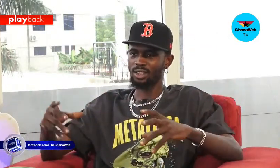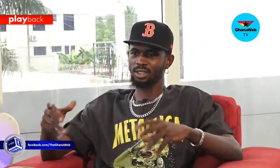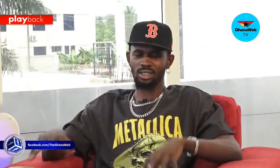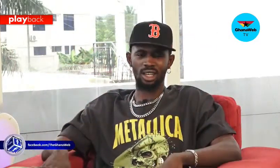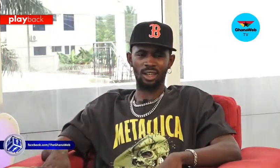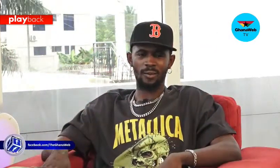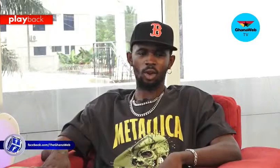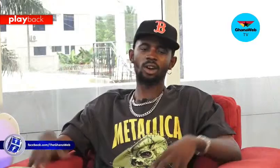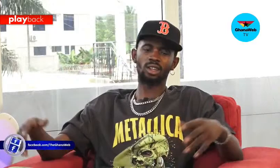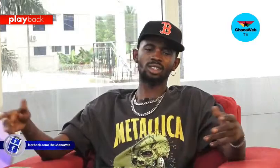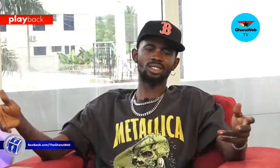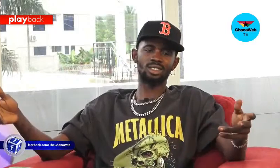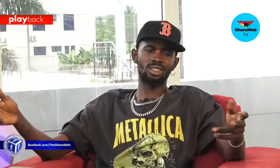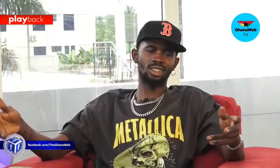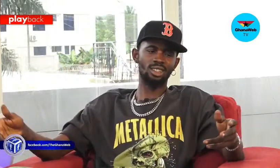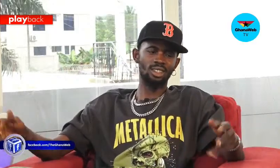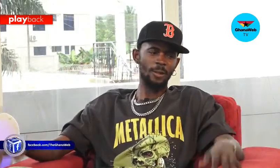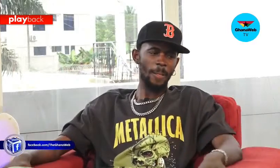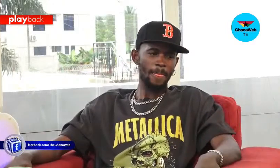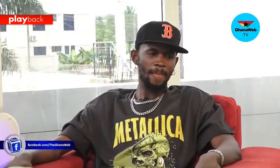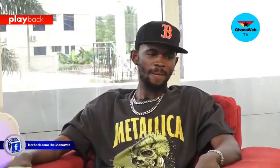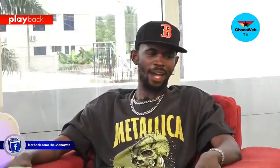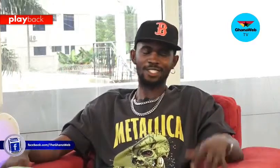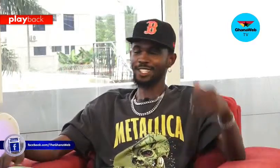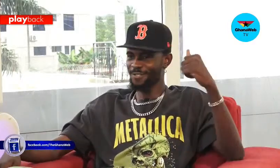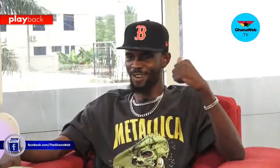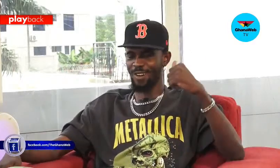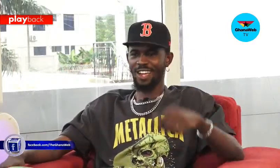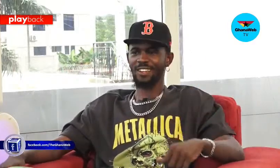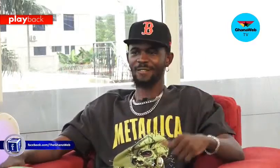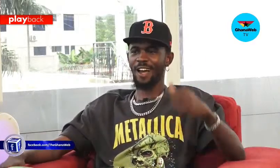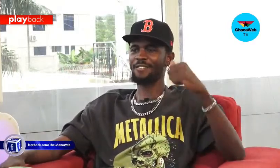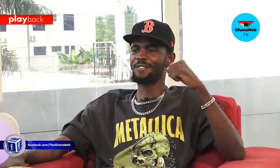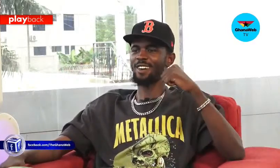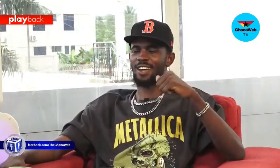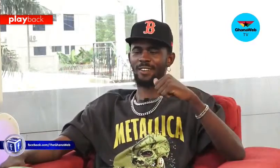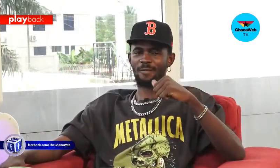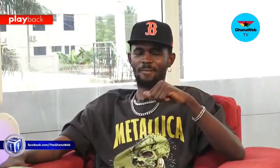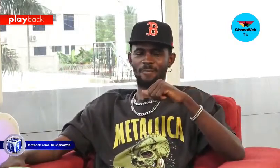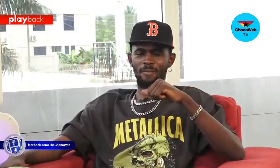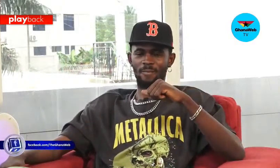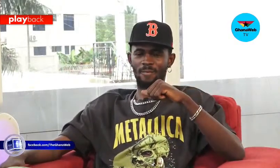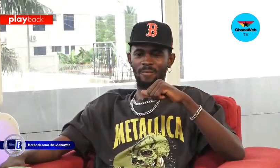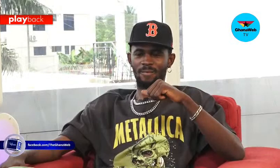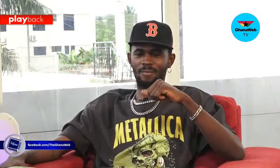me a gist. Yeah. Okay, there's nothing. I felt like